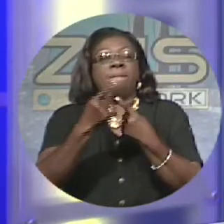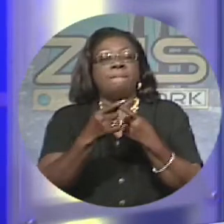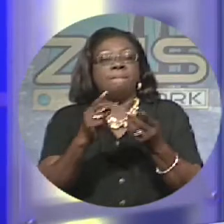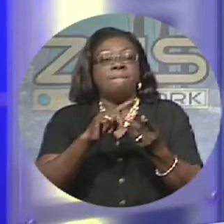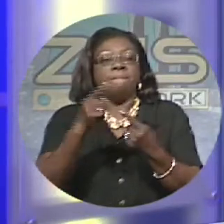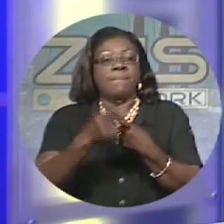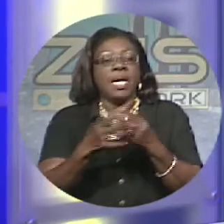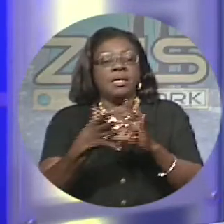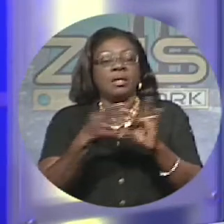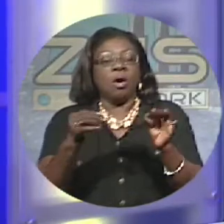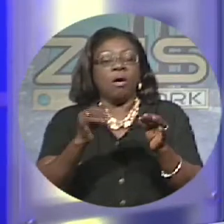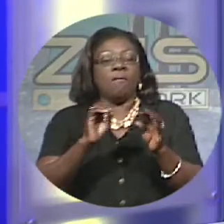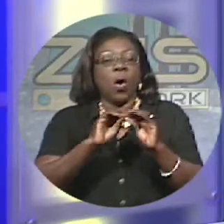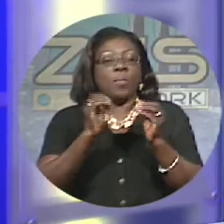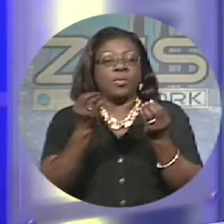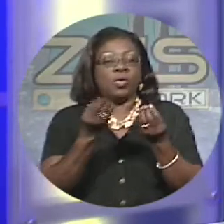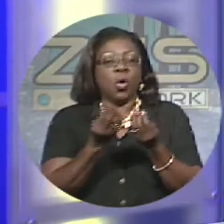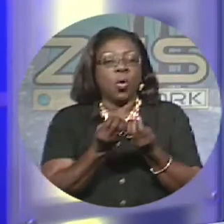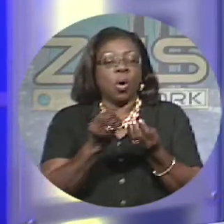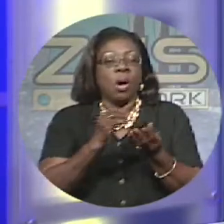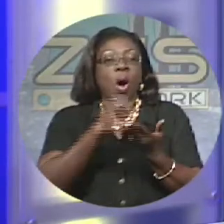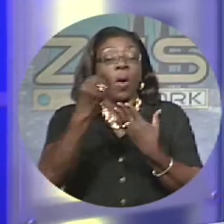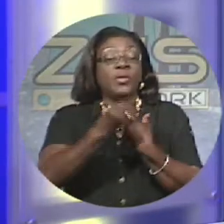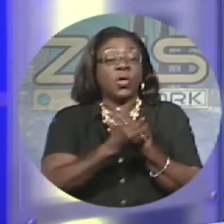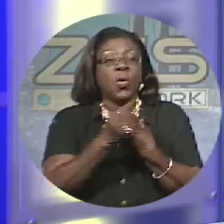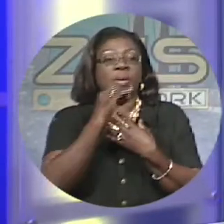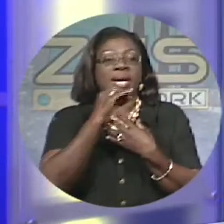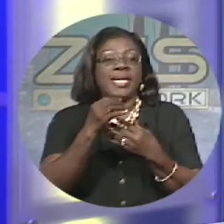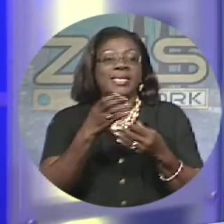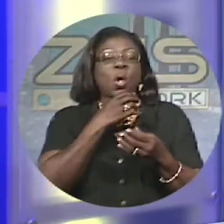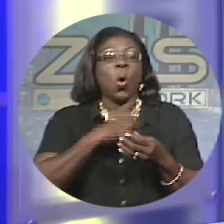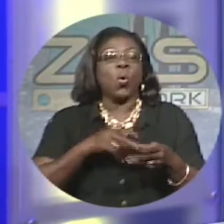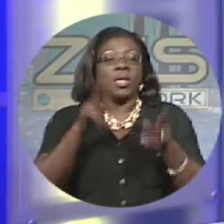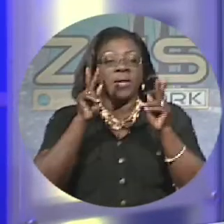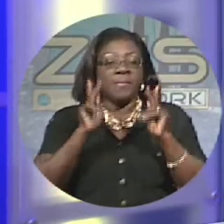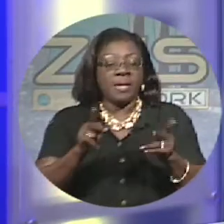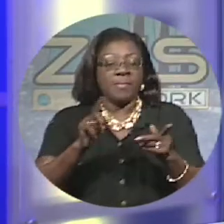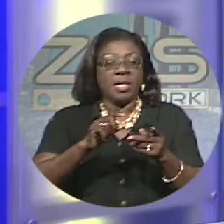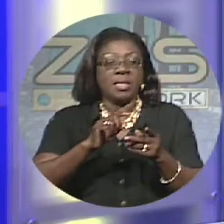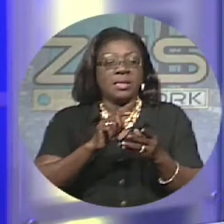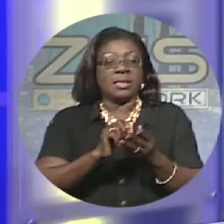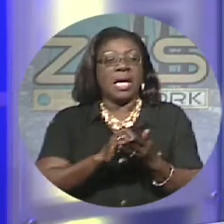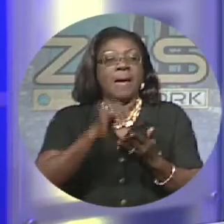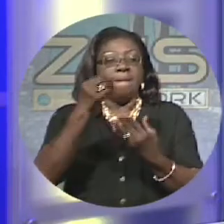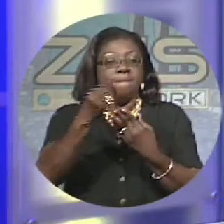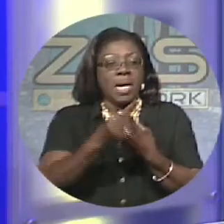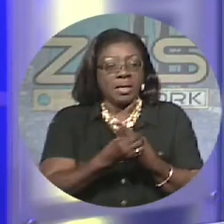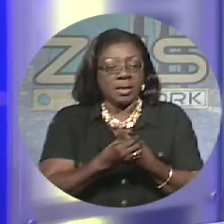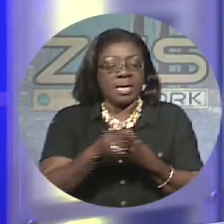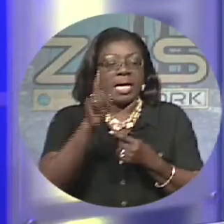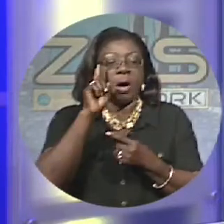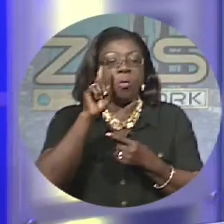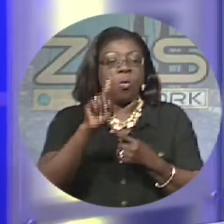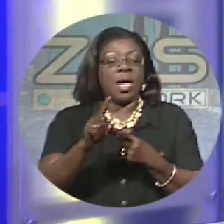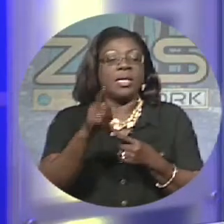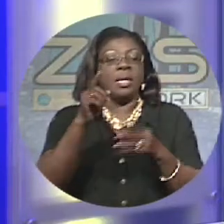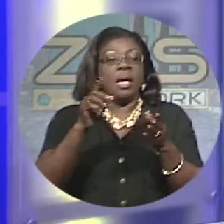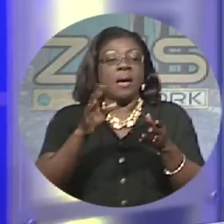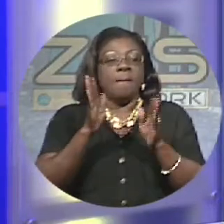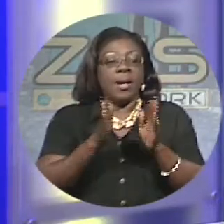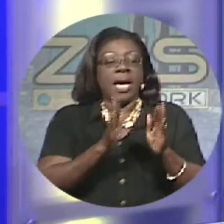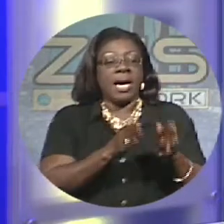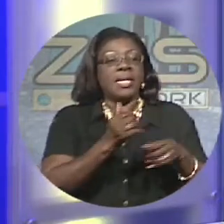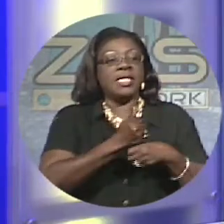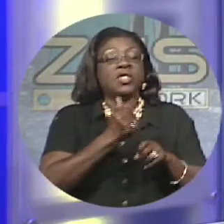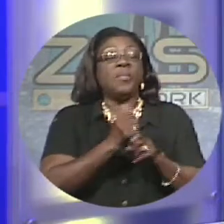as Older Persons Month, and officials from the National Older Persons Council say they have one specific plan, and that is working to ensure that